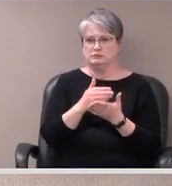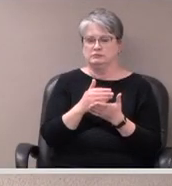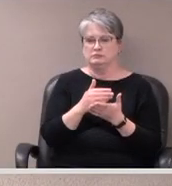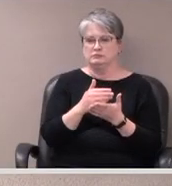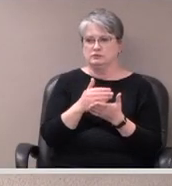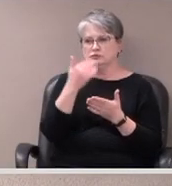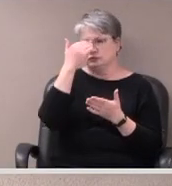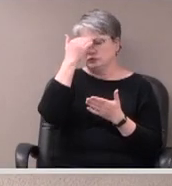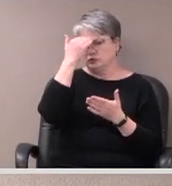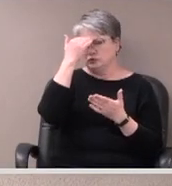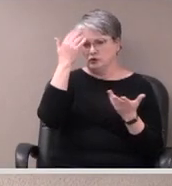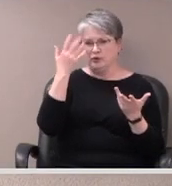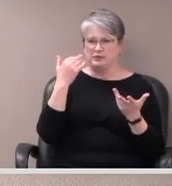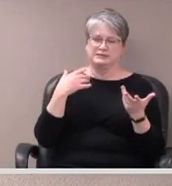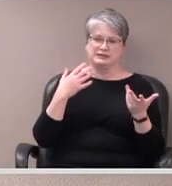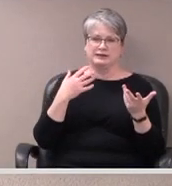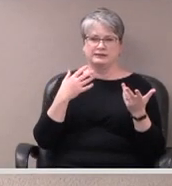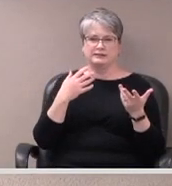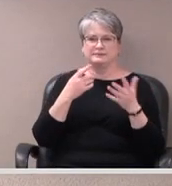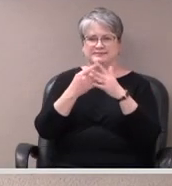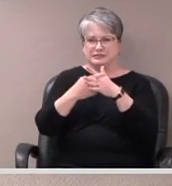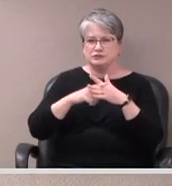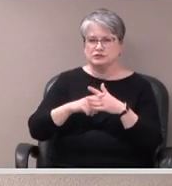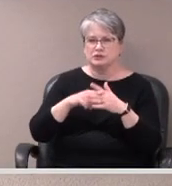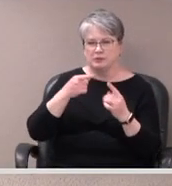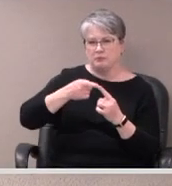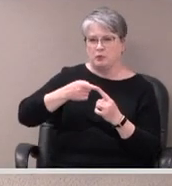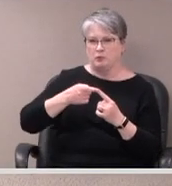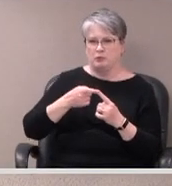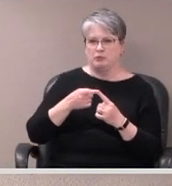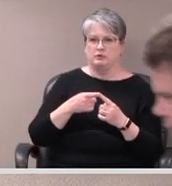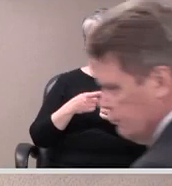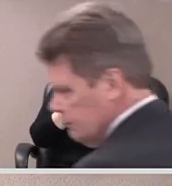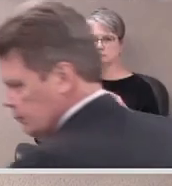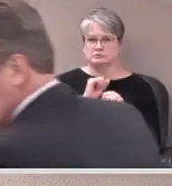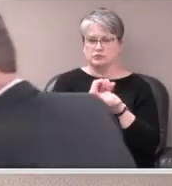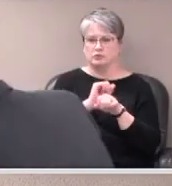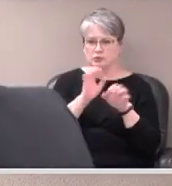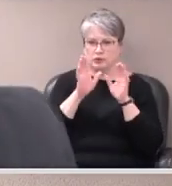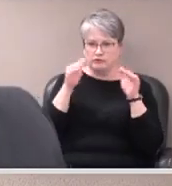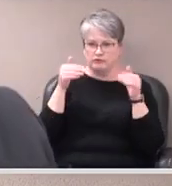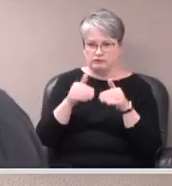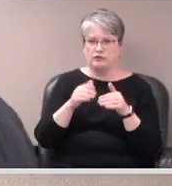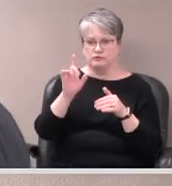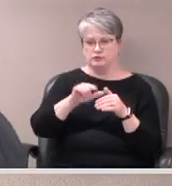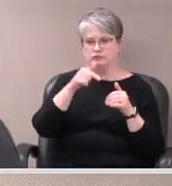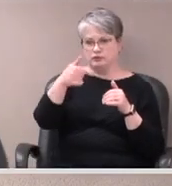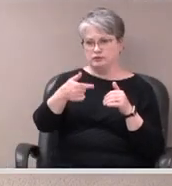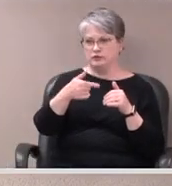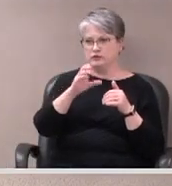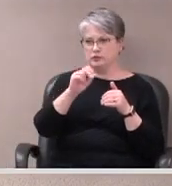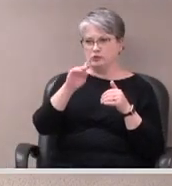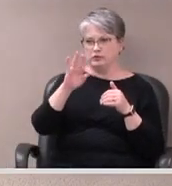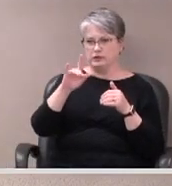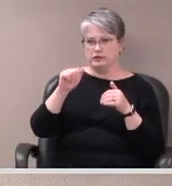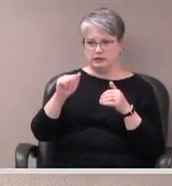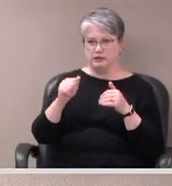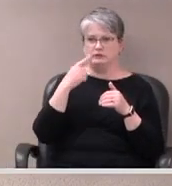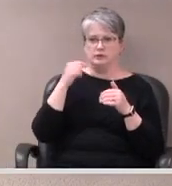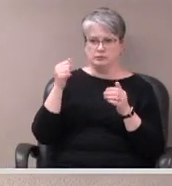you know, is kind of the outline, the beginning point that we work on. Once again, I'll turn it over to Cordelia to